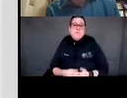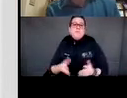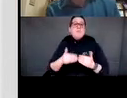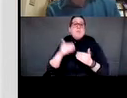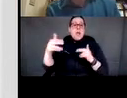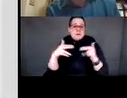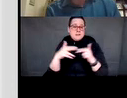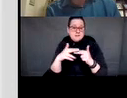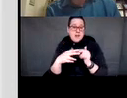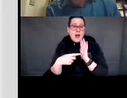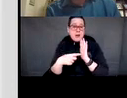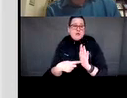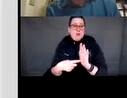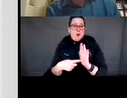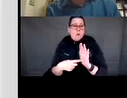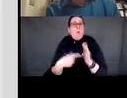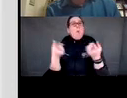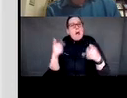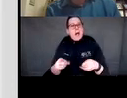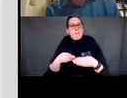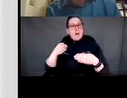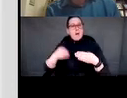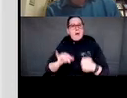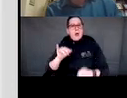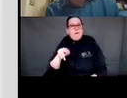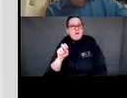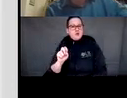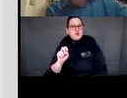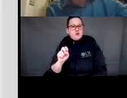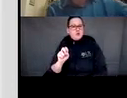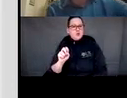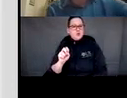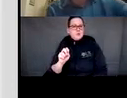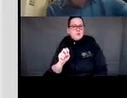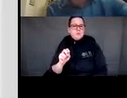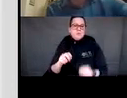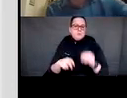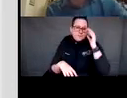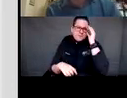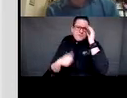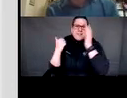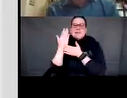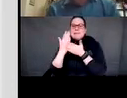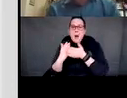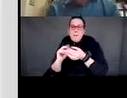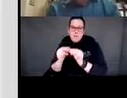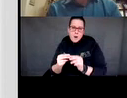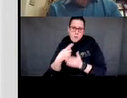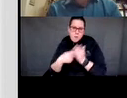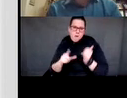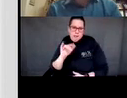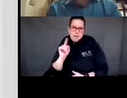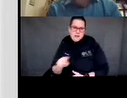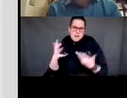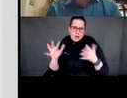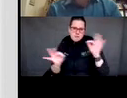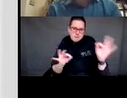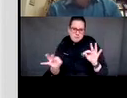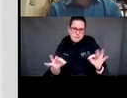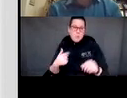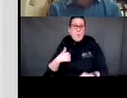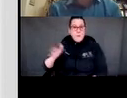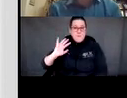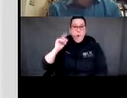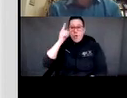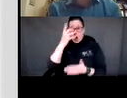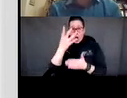shows kind of where we wound up at the end of June. This is really a subset of the numbers that Liz just went through. We had been talking about a